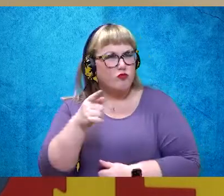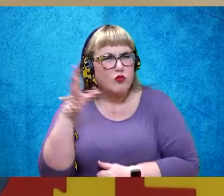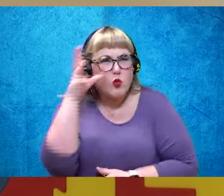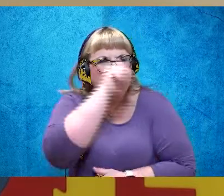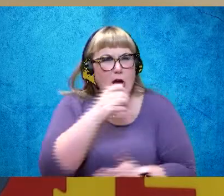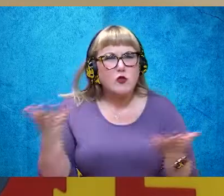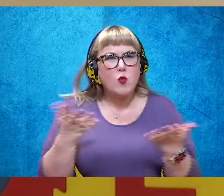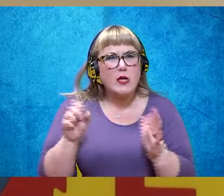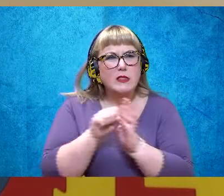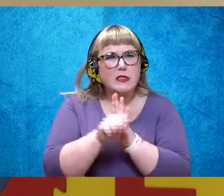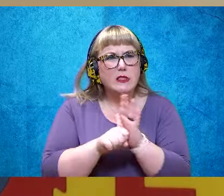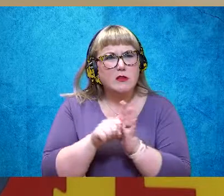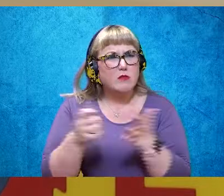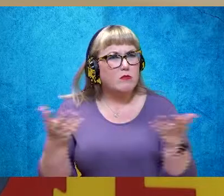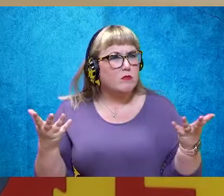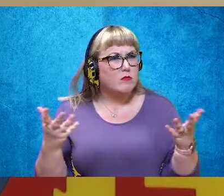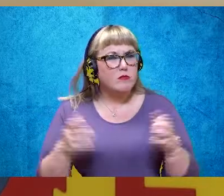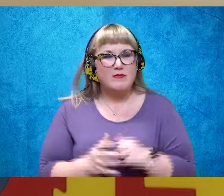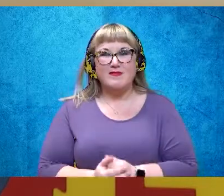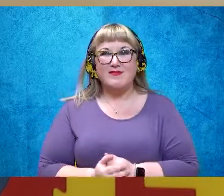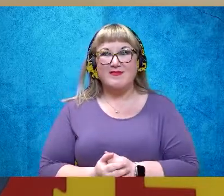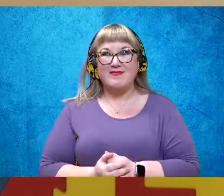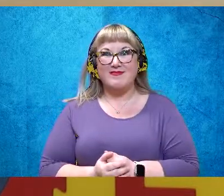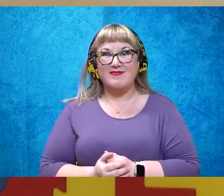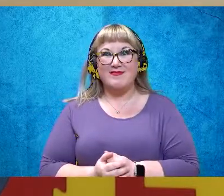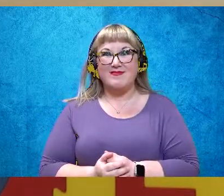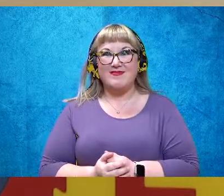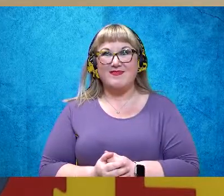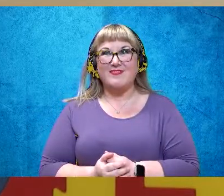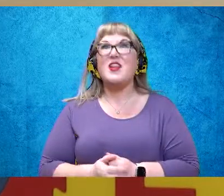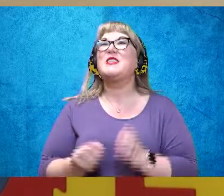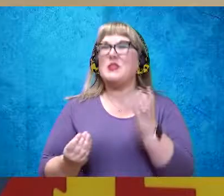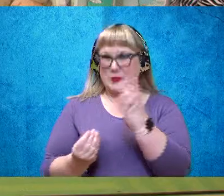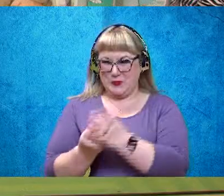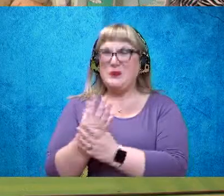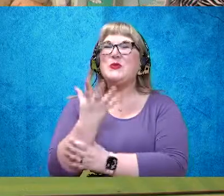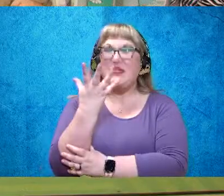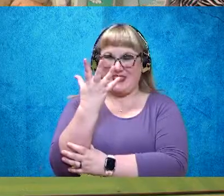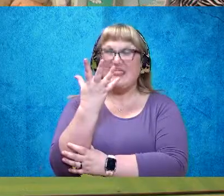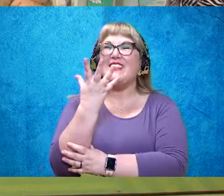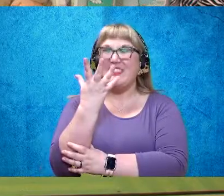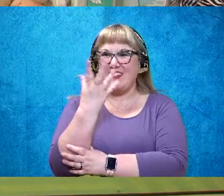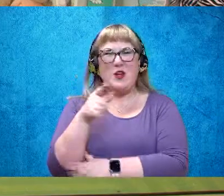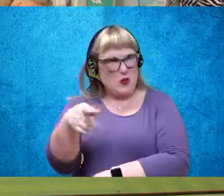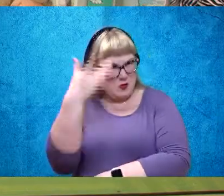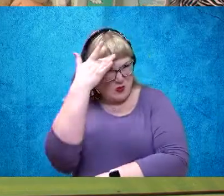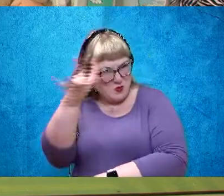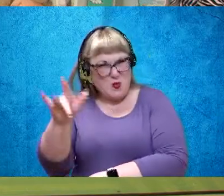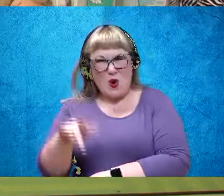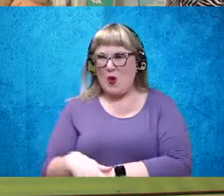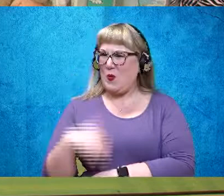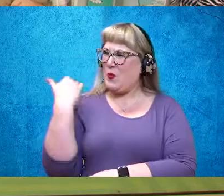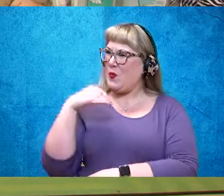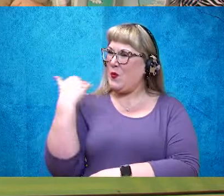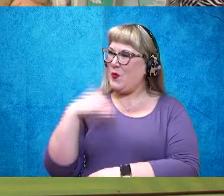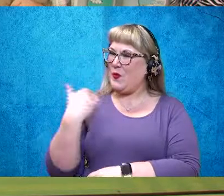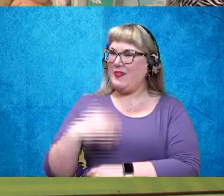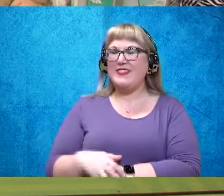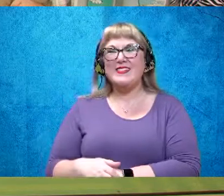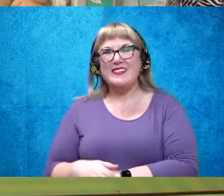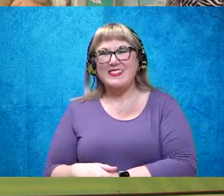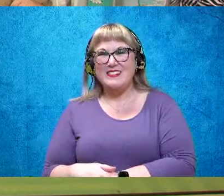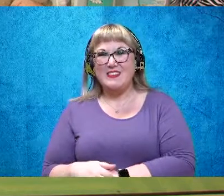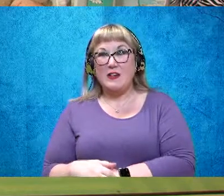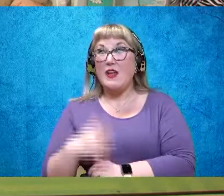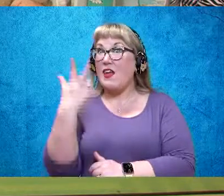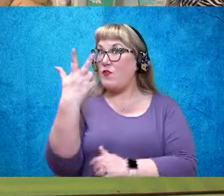the season? You got it. It is spring. You're smarty pants, you guys. We've got